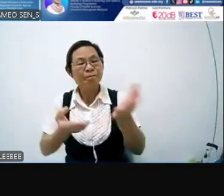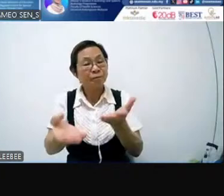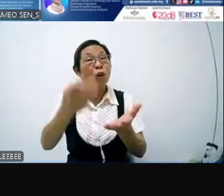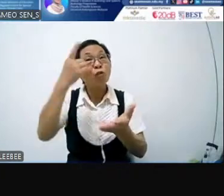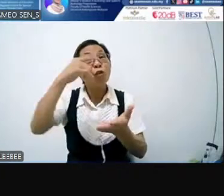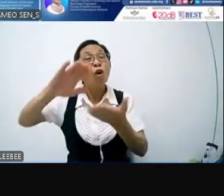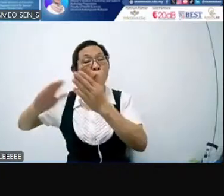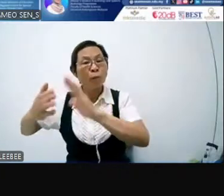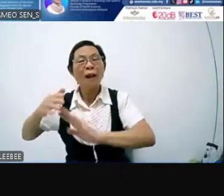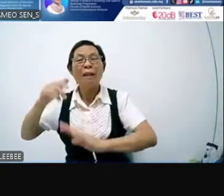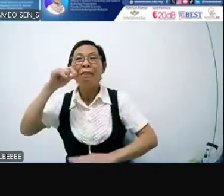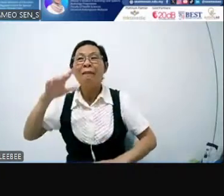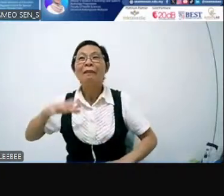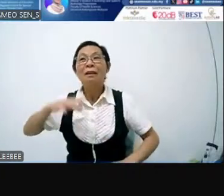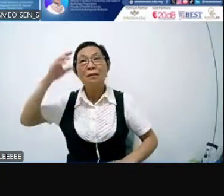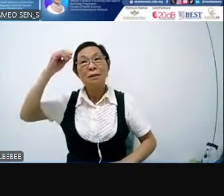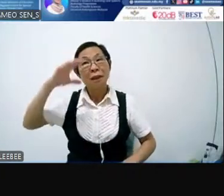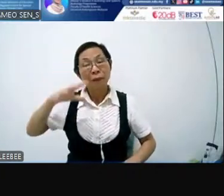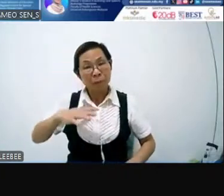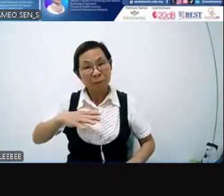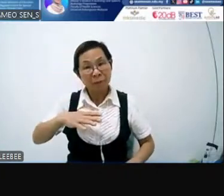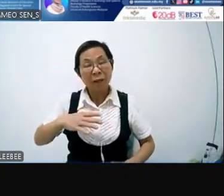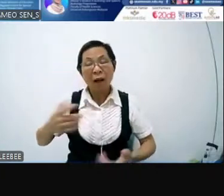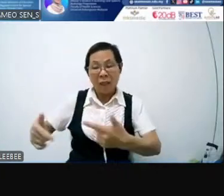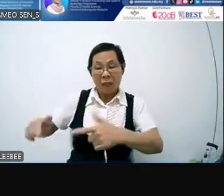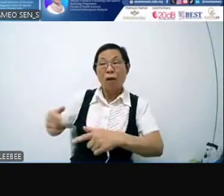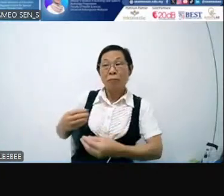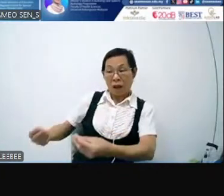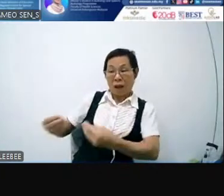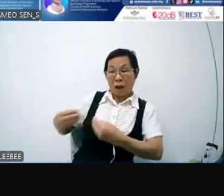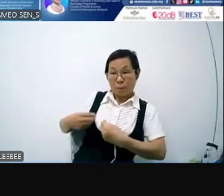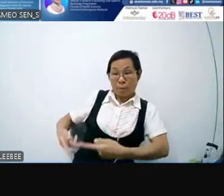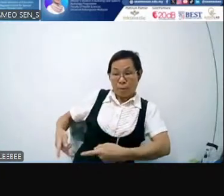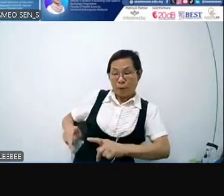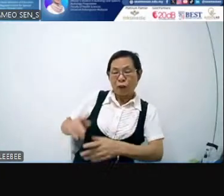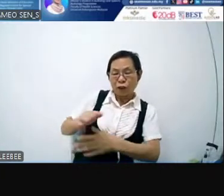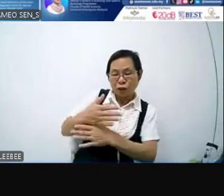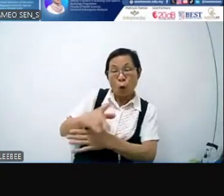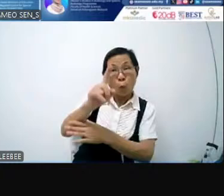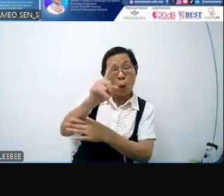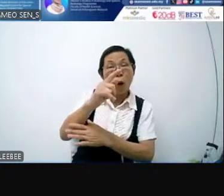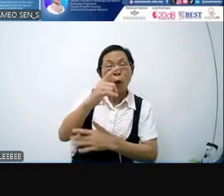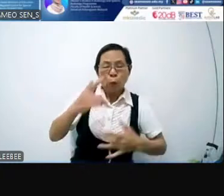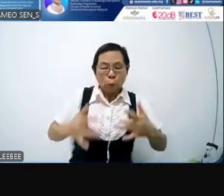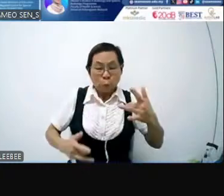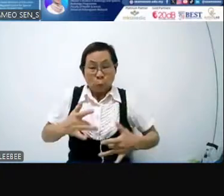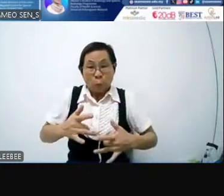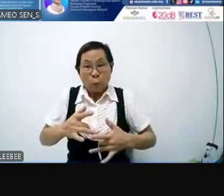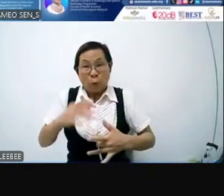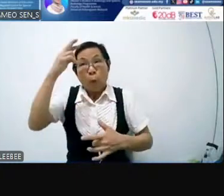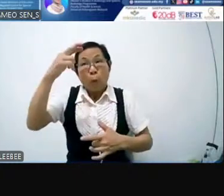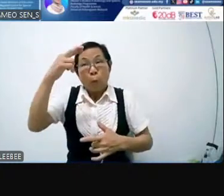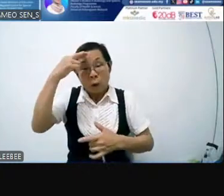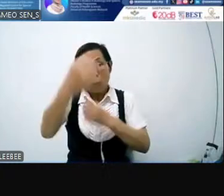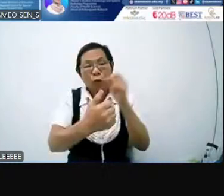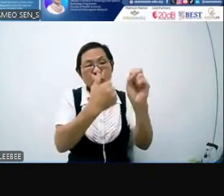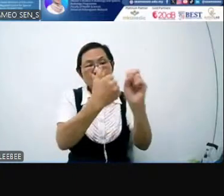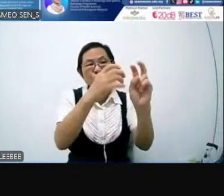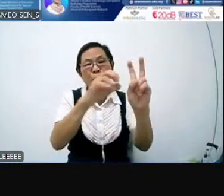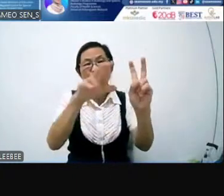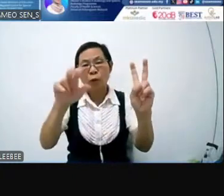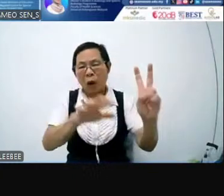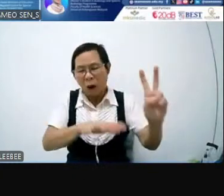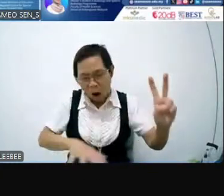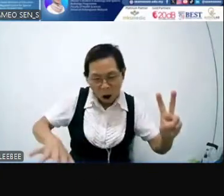and gentlemen, allow me to share one interesting fact. By 2030, over